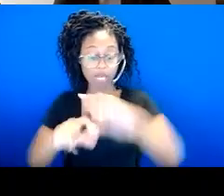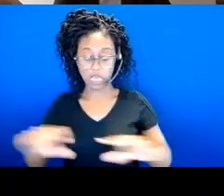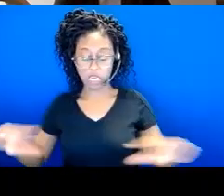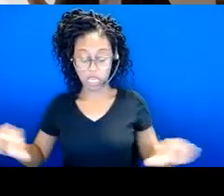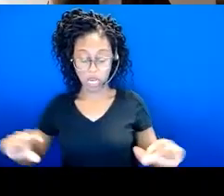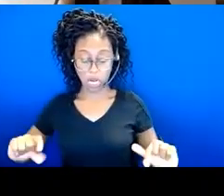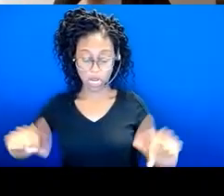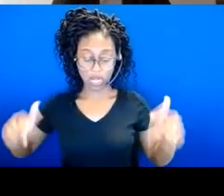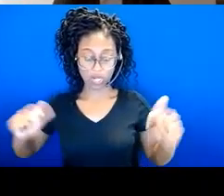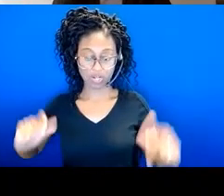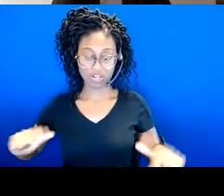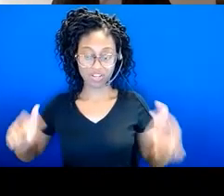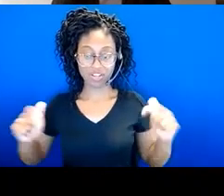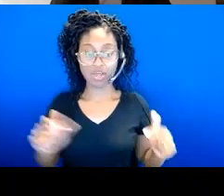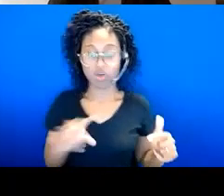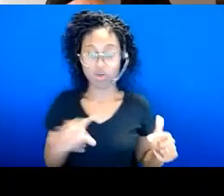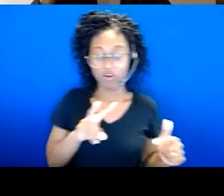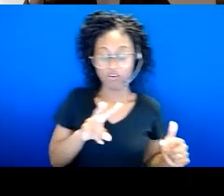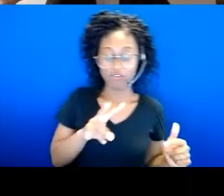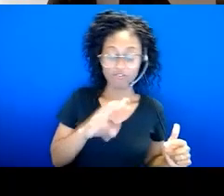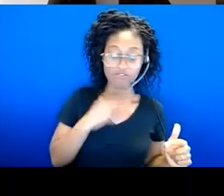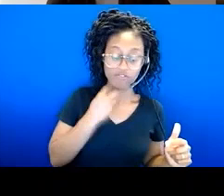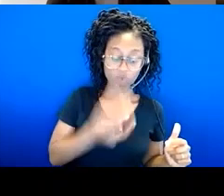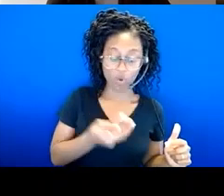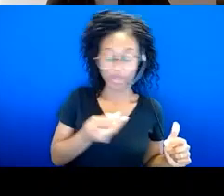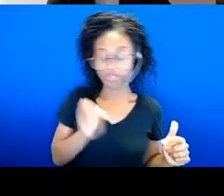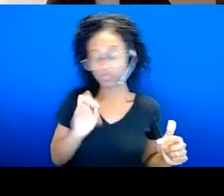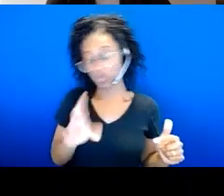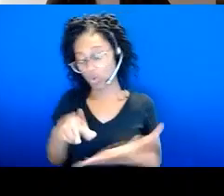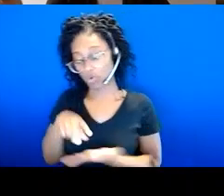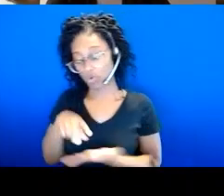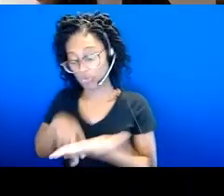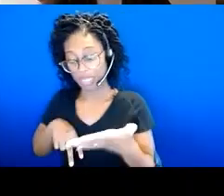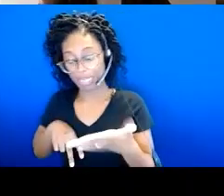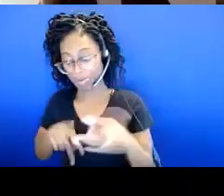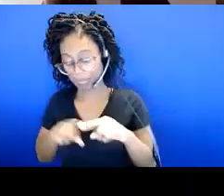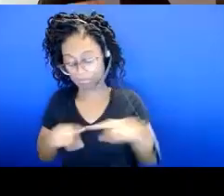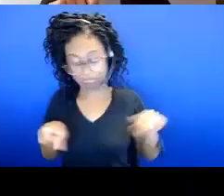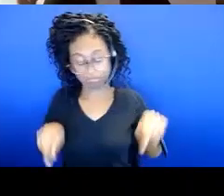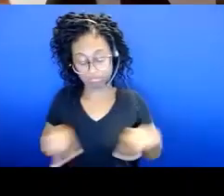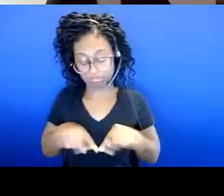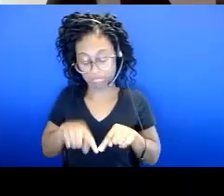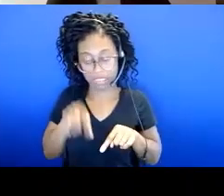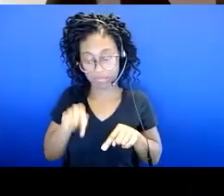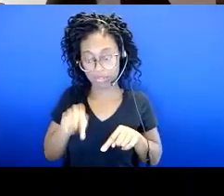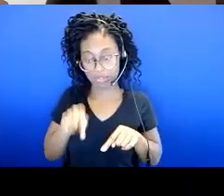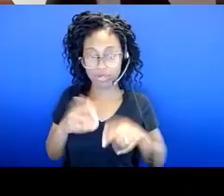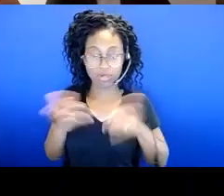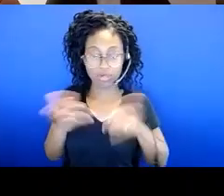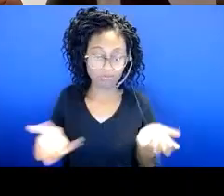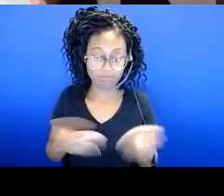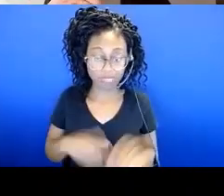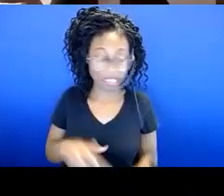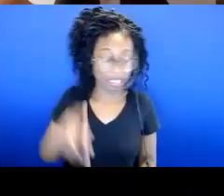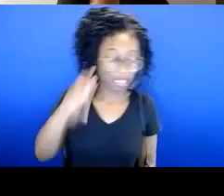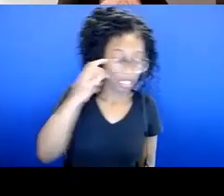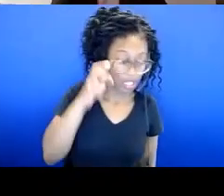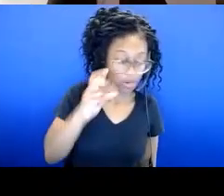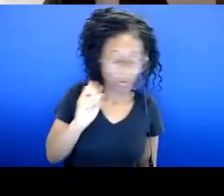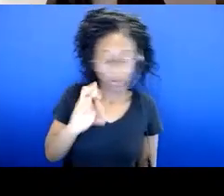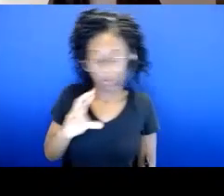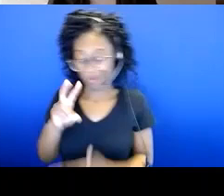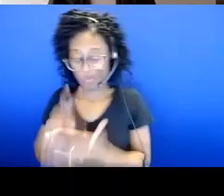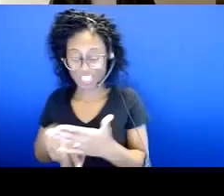says voice or read, or hear or read, or it will have